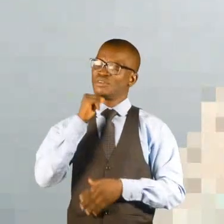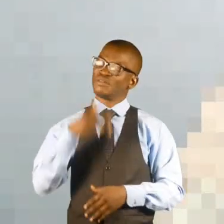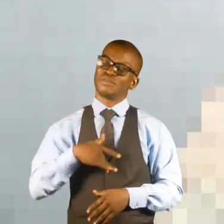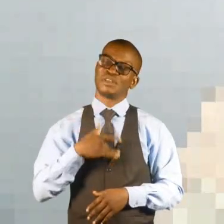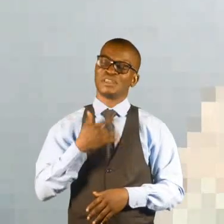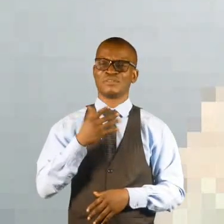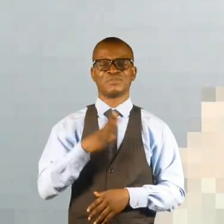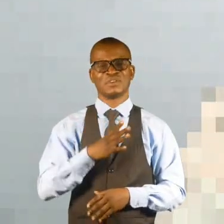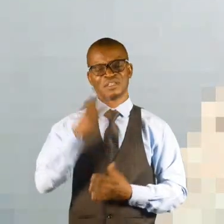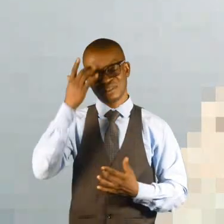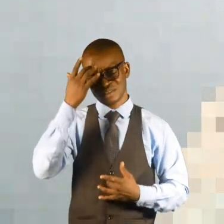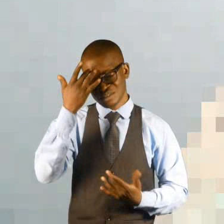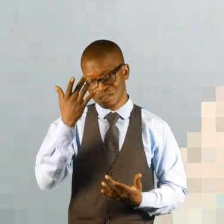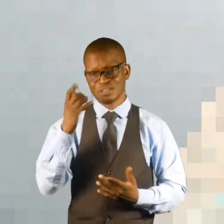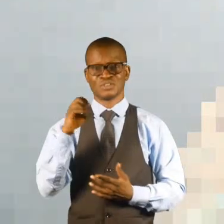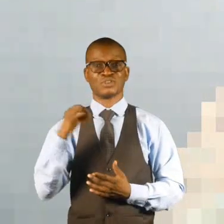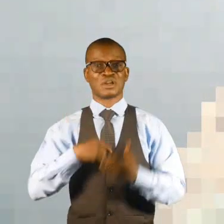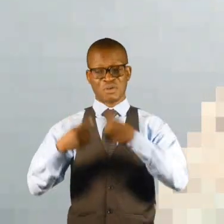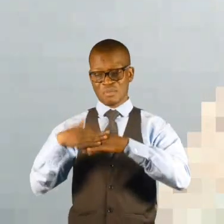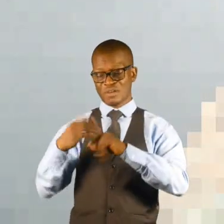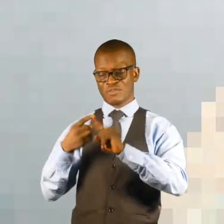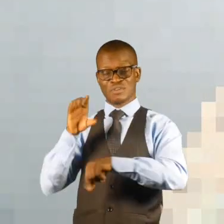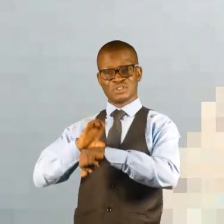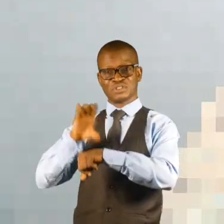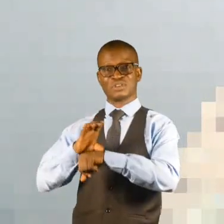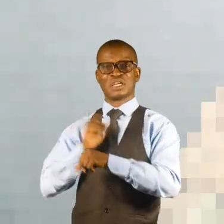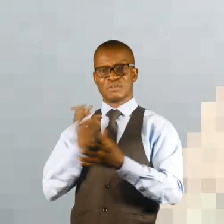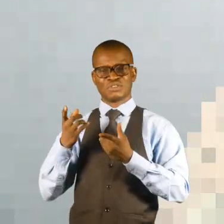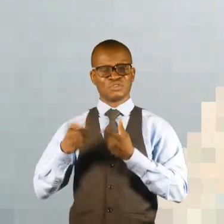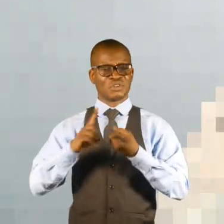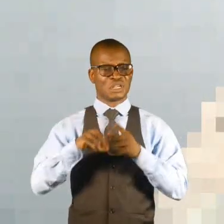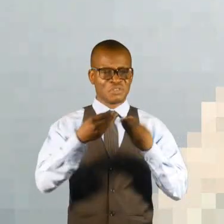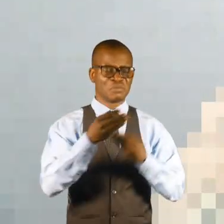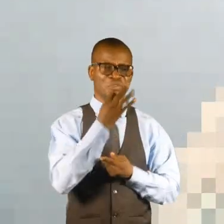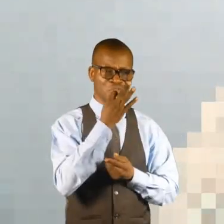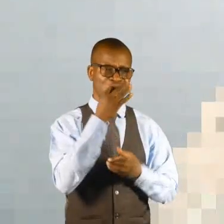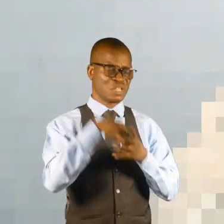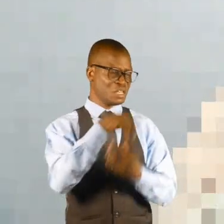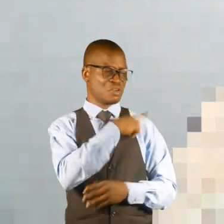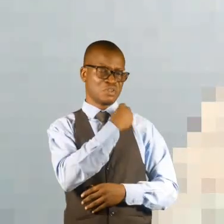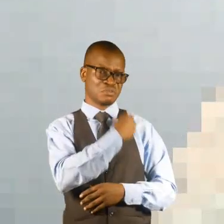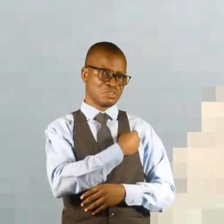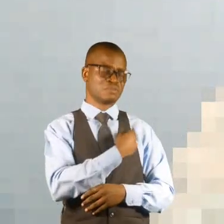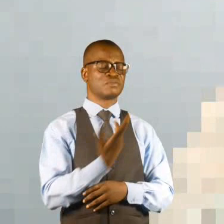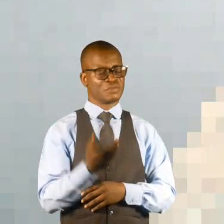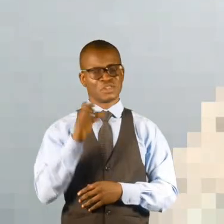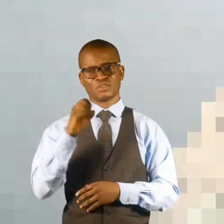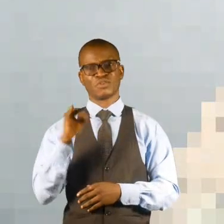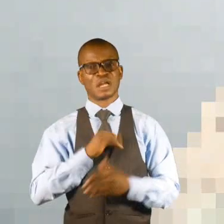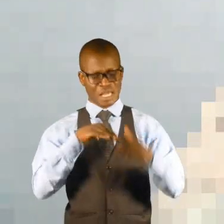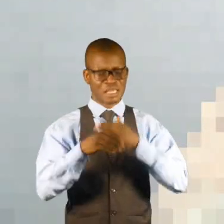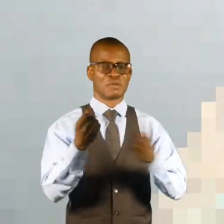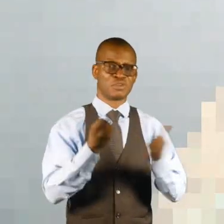He told me that he's not feeling fine, so I came back from church. I wanted to go and give him food in the